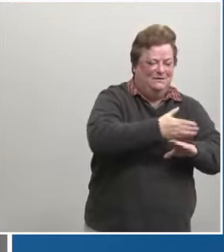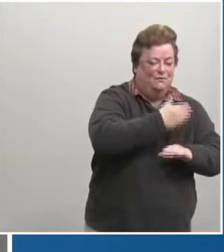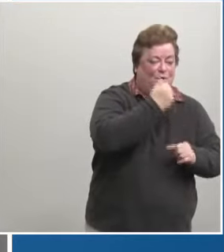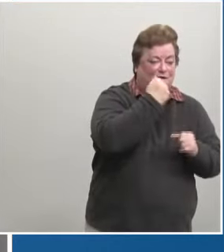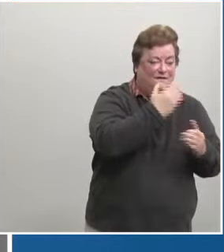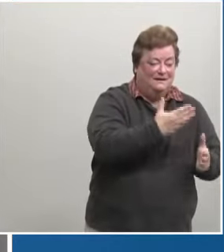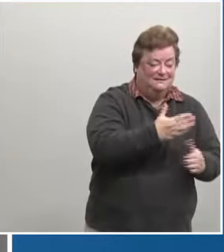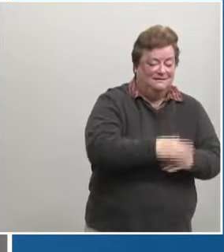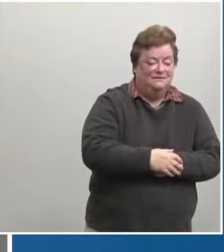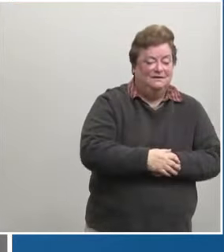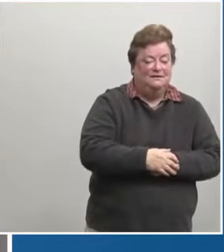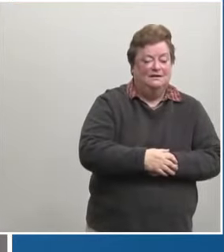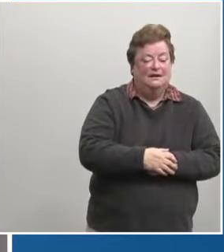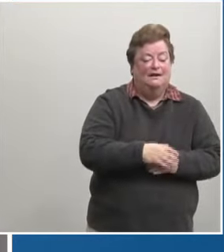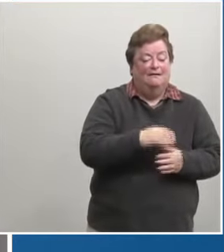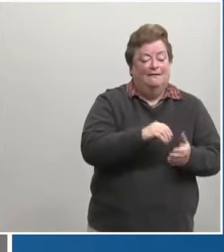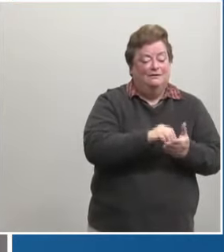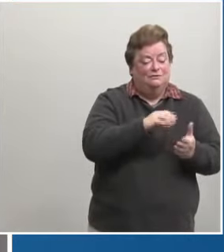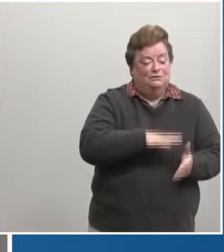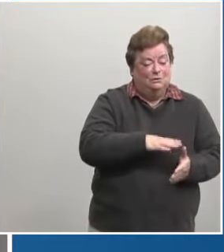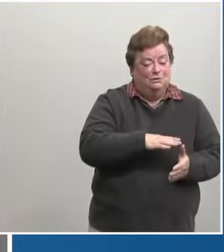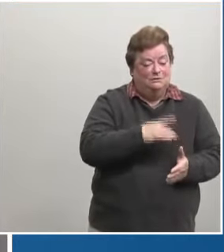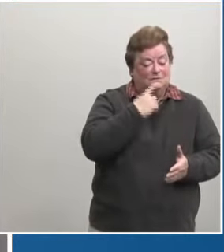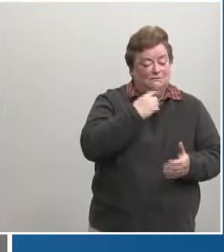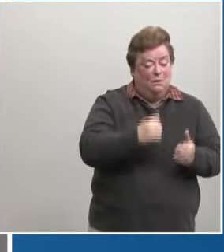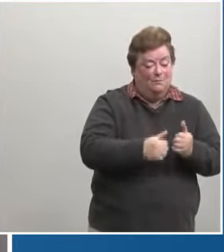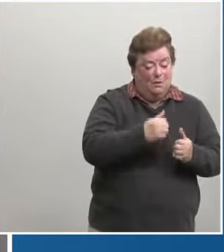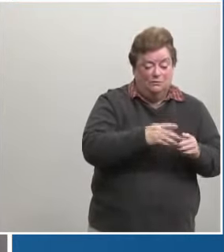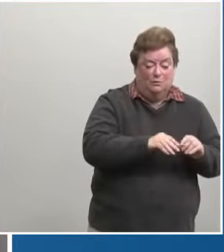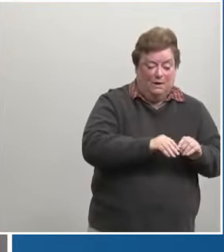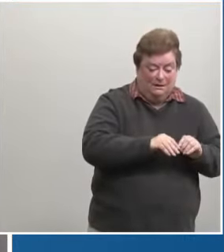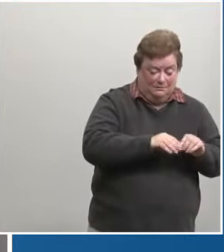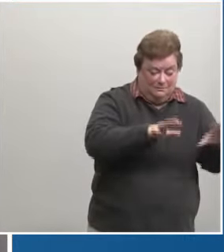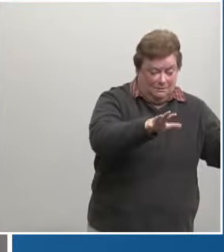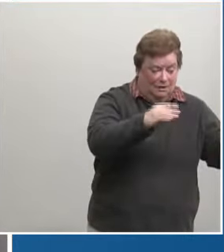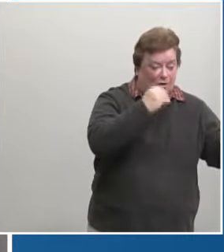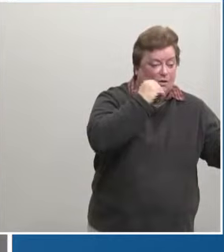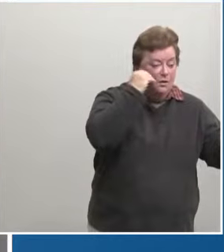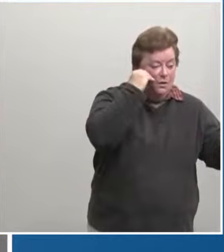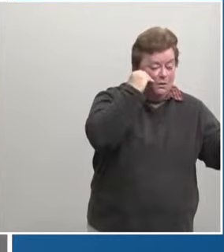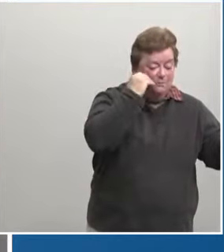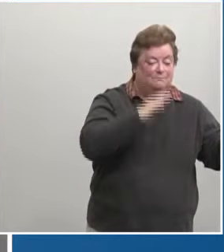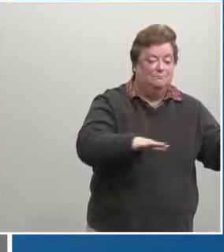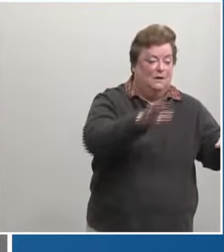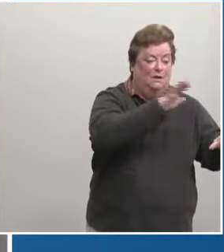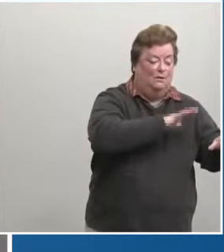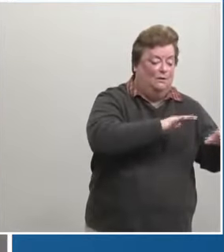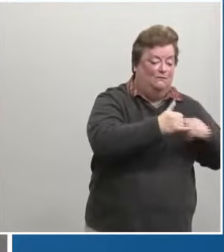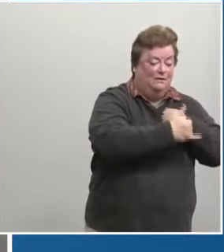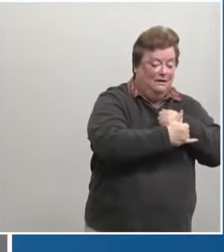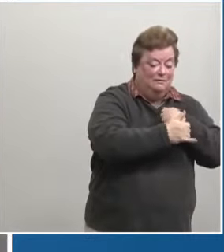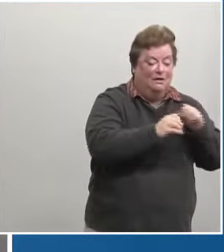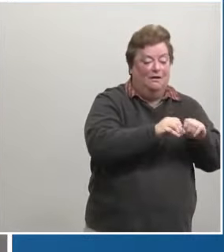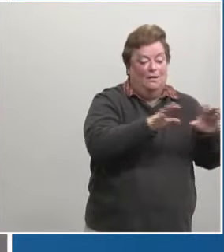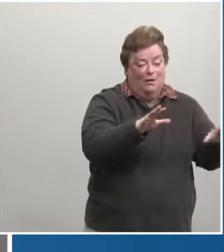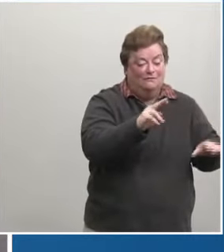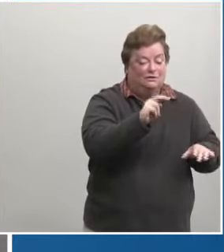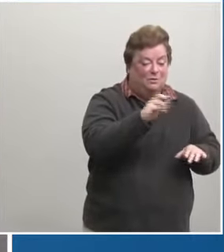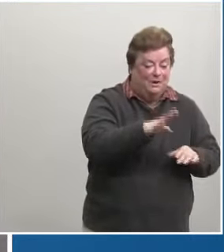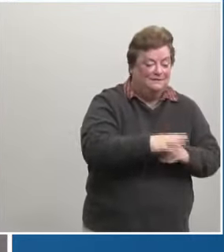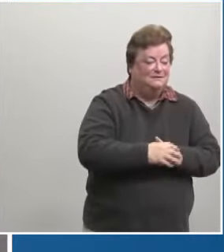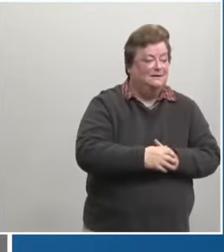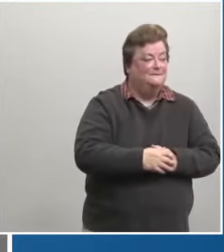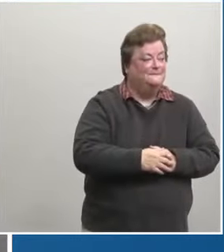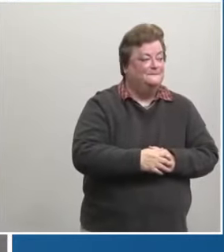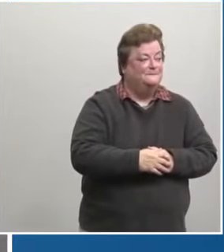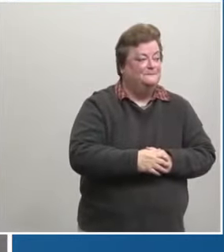and our students, for the most part, then dispersed, went to their homes across the country, across Nebraska, across the